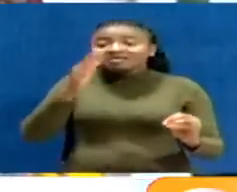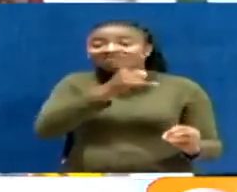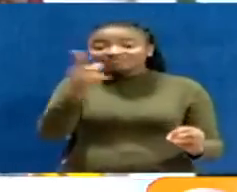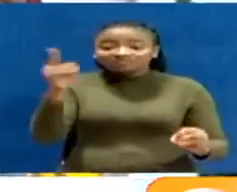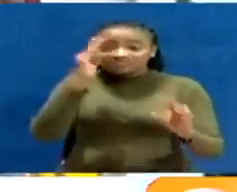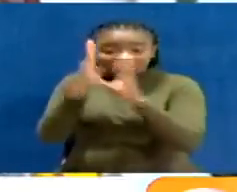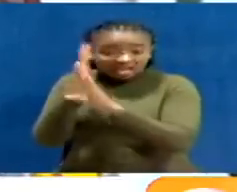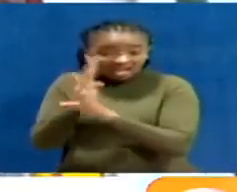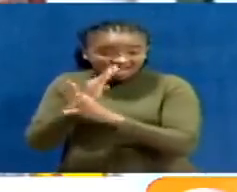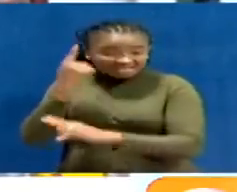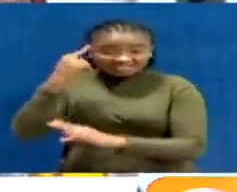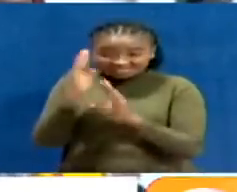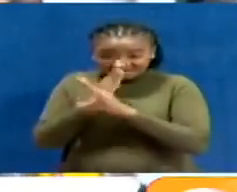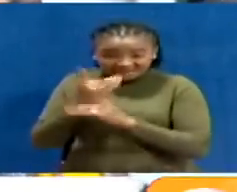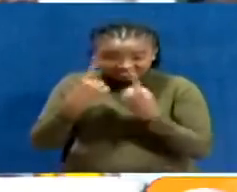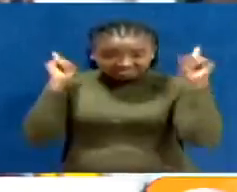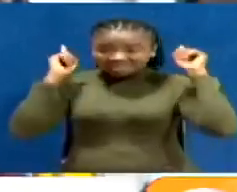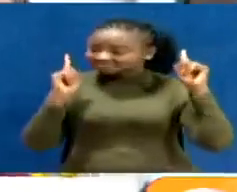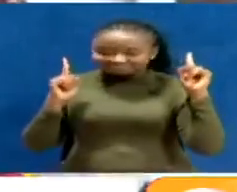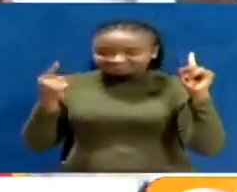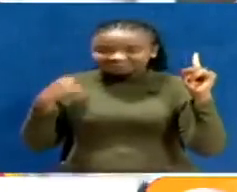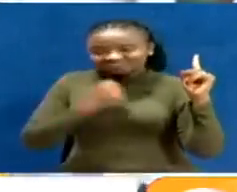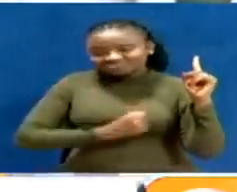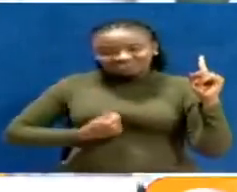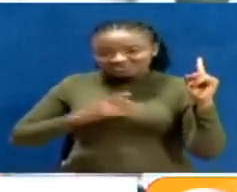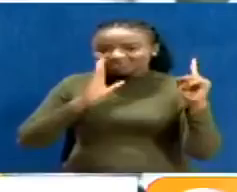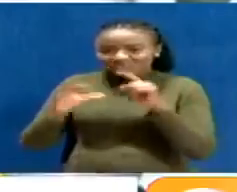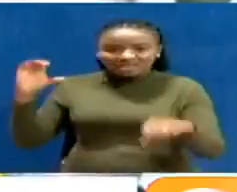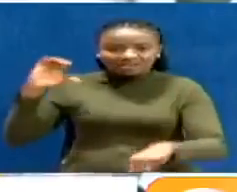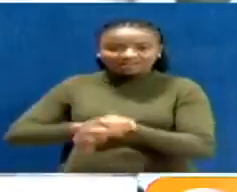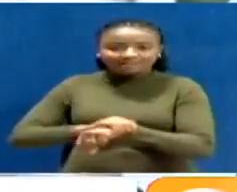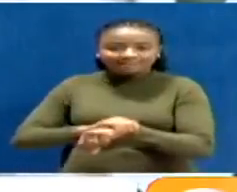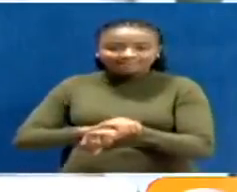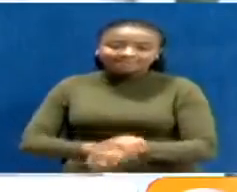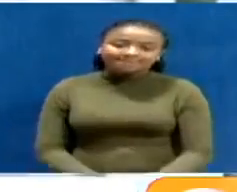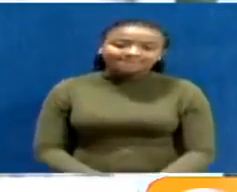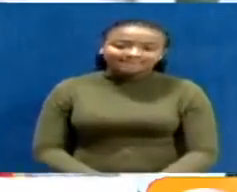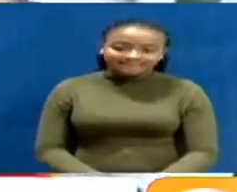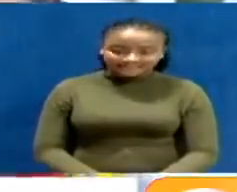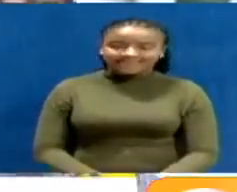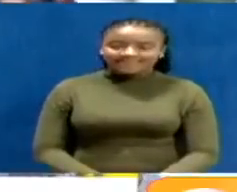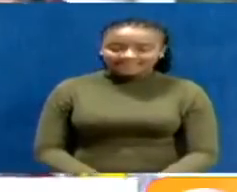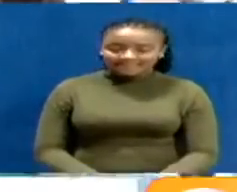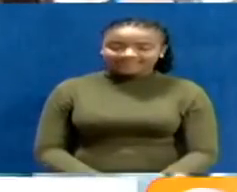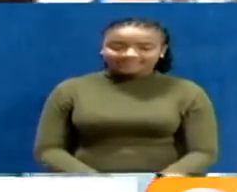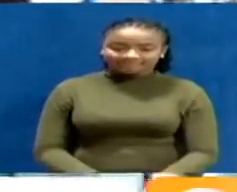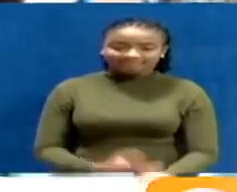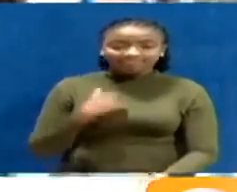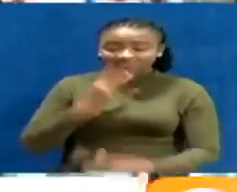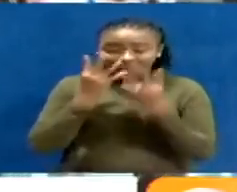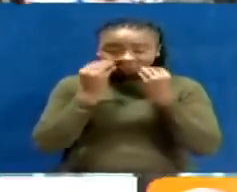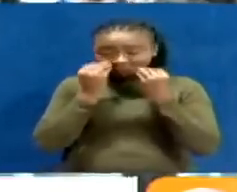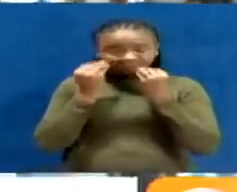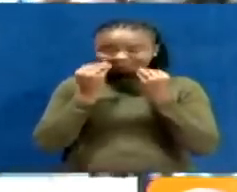wamechificha. Hawana party. Hawana party. Ni lazima watapatikana. Ni lazima.